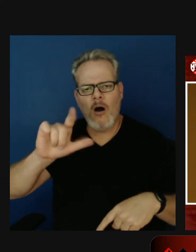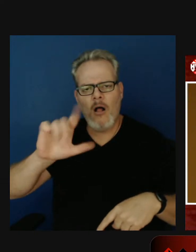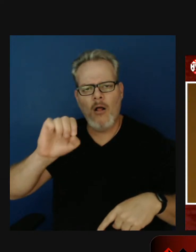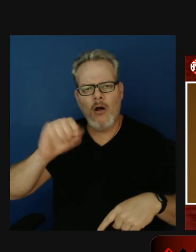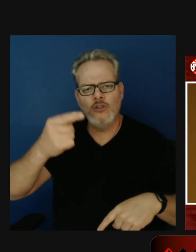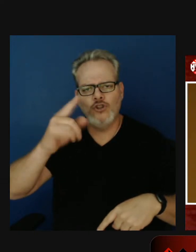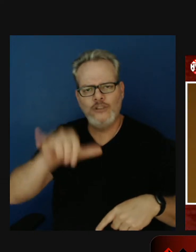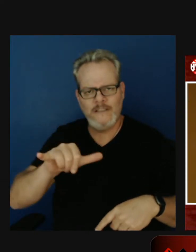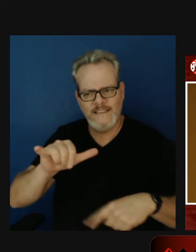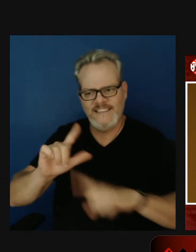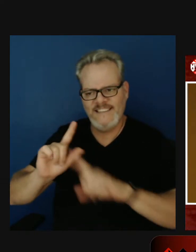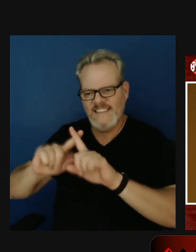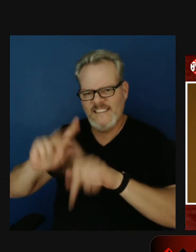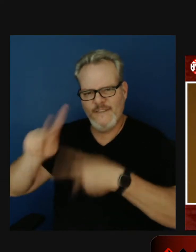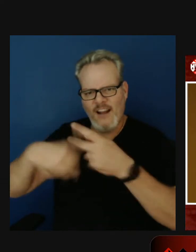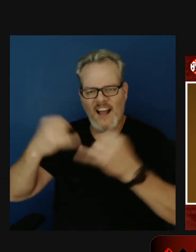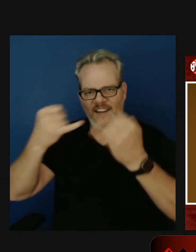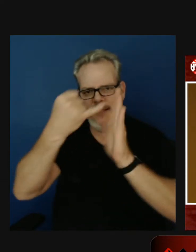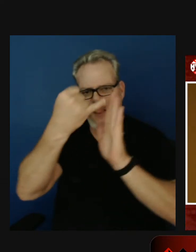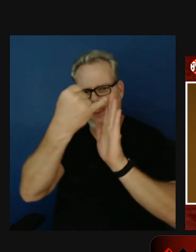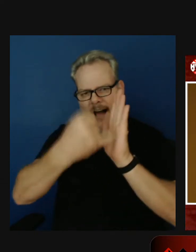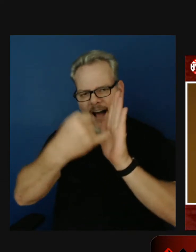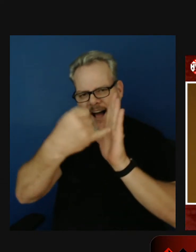and different line work for,